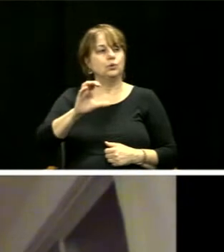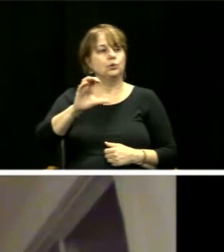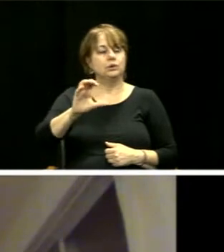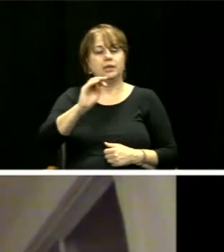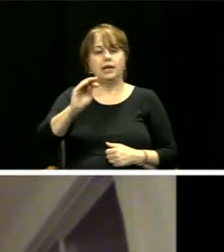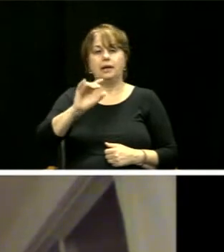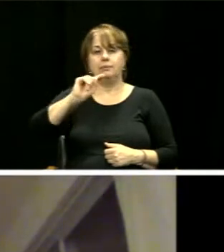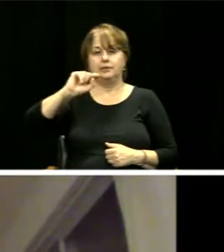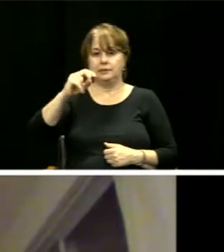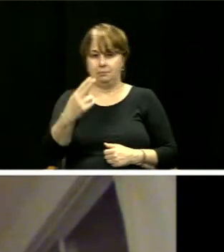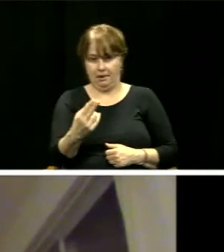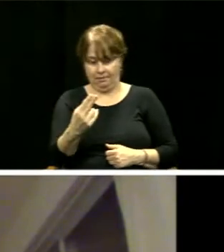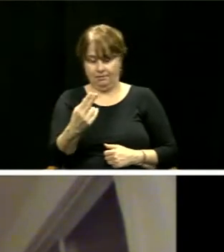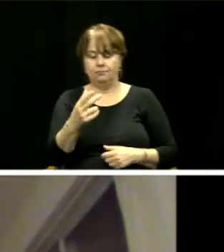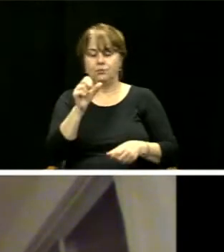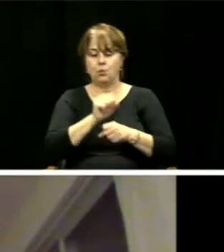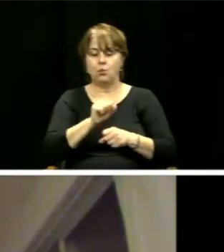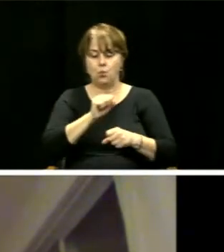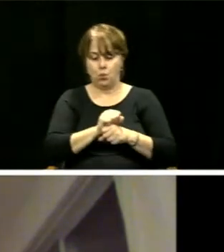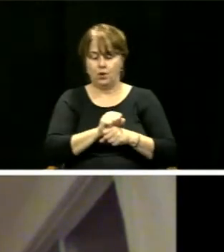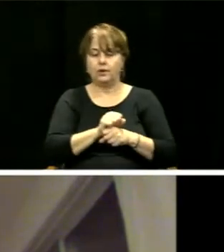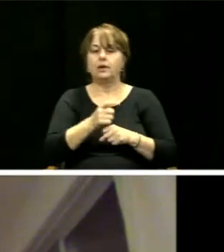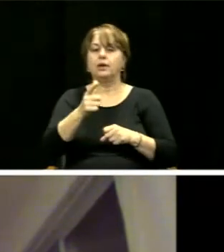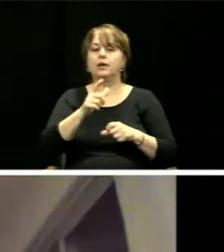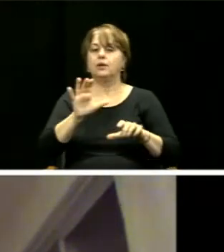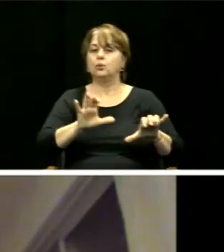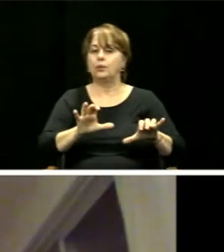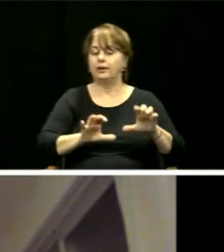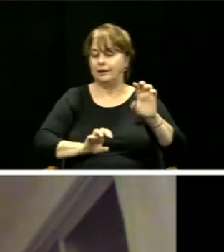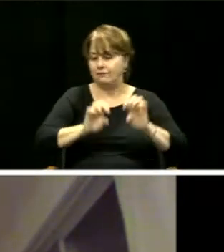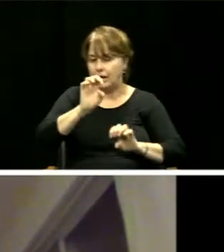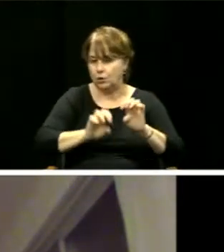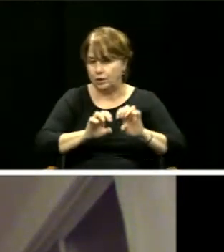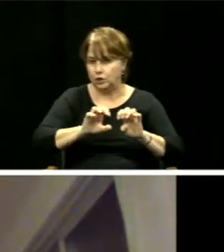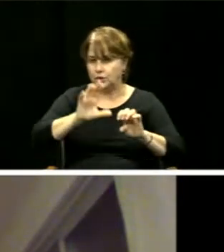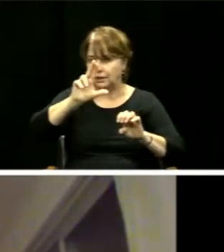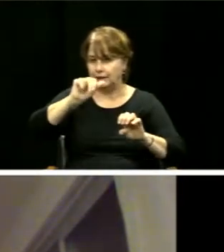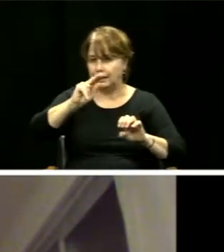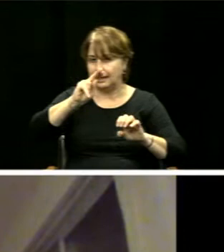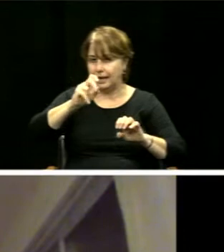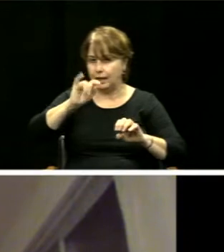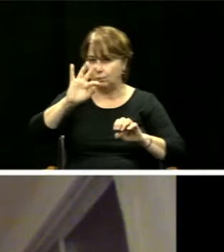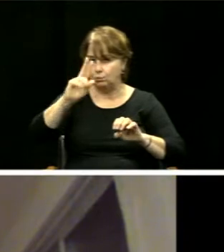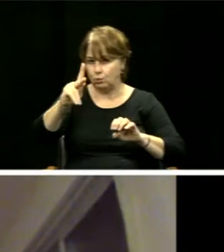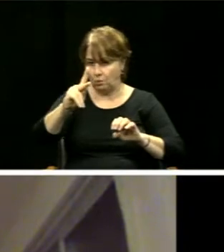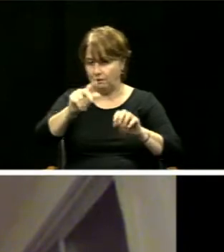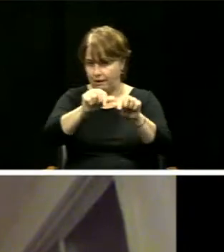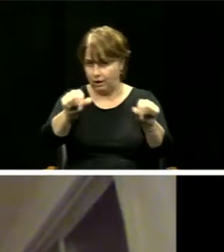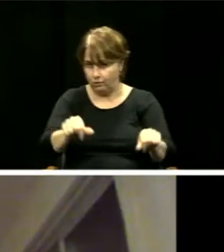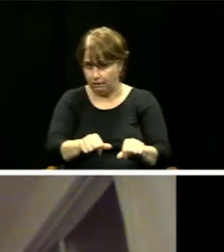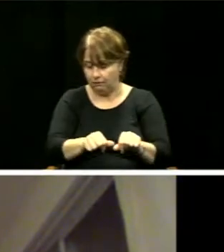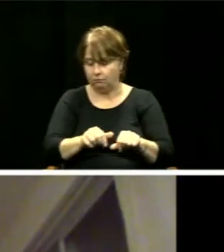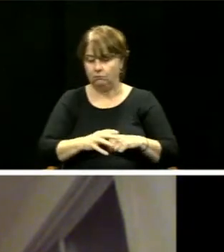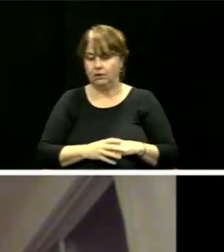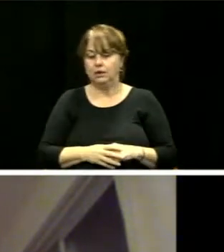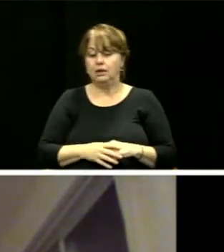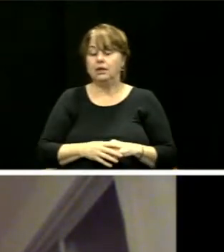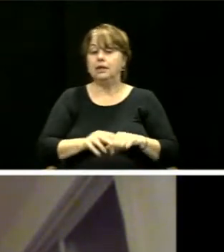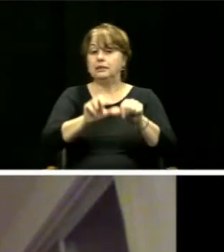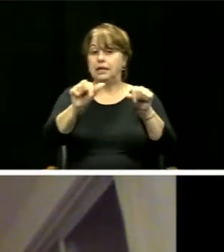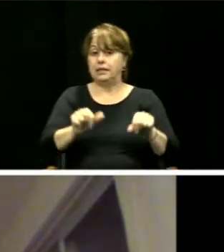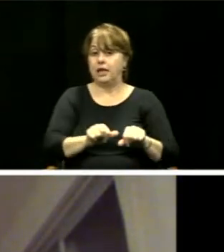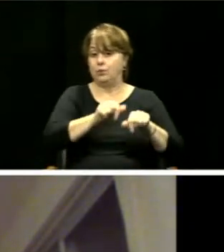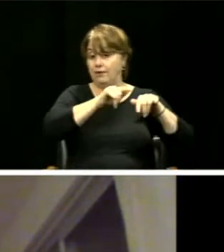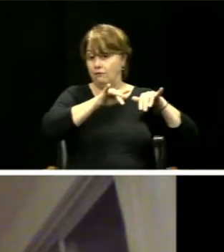MDC, was the one that was doing that evaluation in the Cane Brook area. Basically, that area flows to a